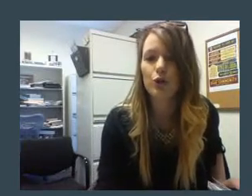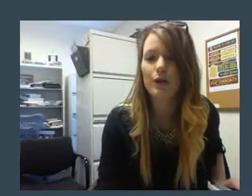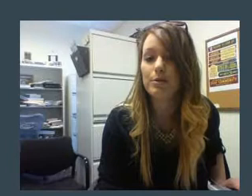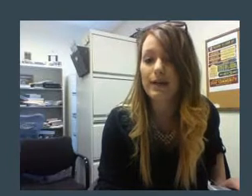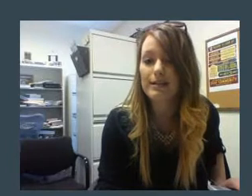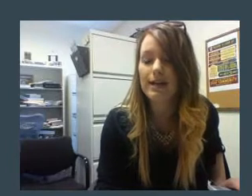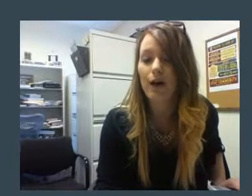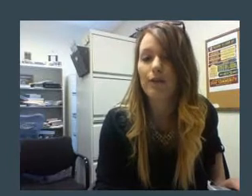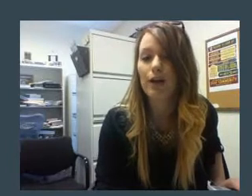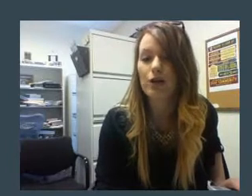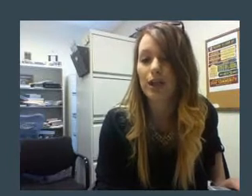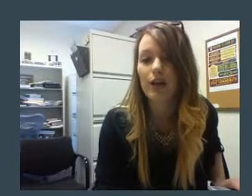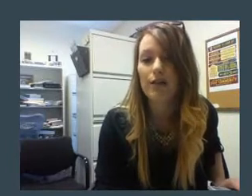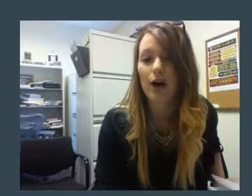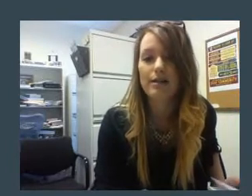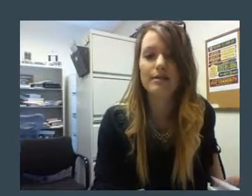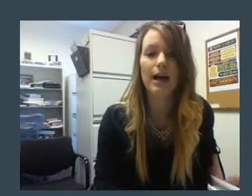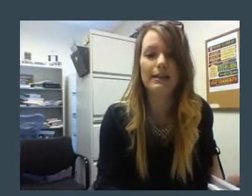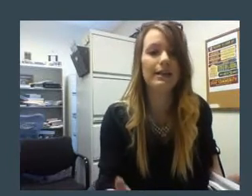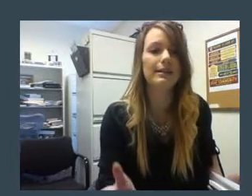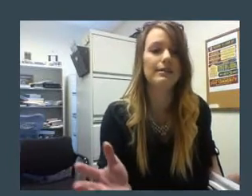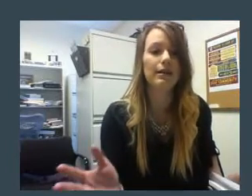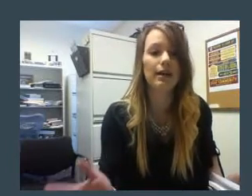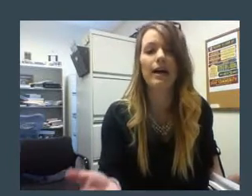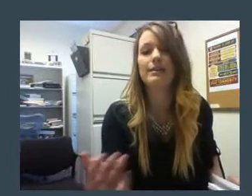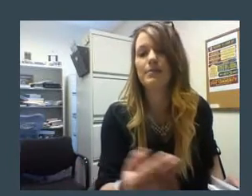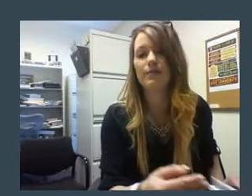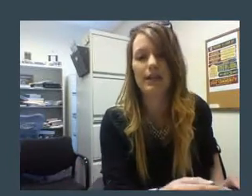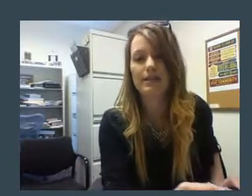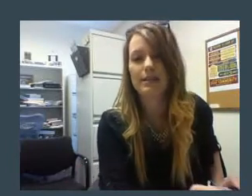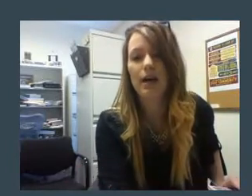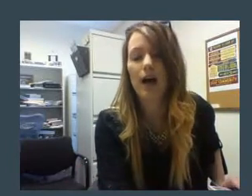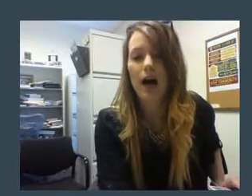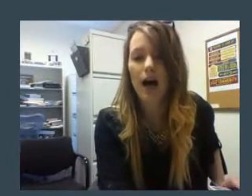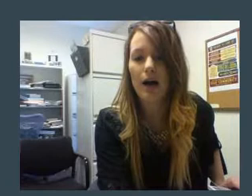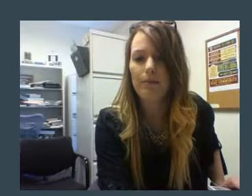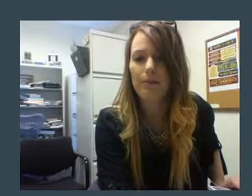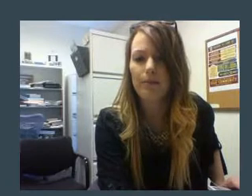to express itself and articulate thoughts, ideas, concepts, feelings.